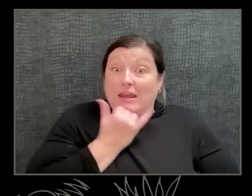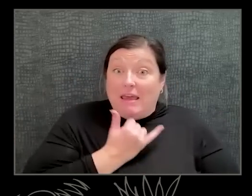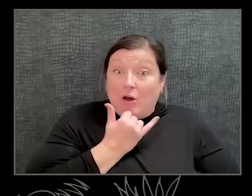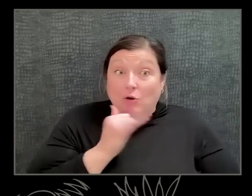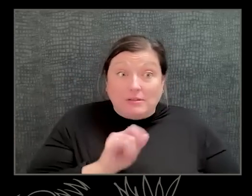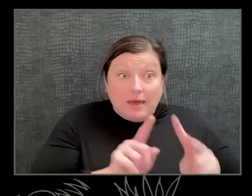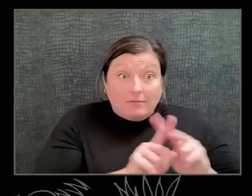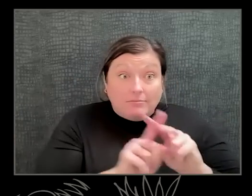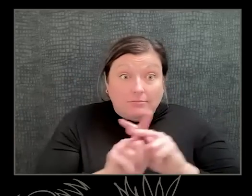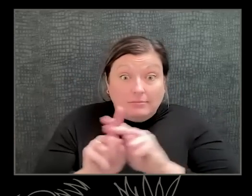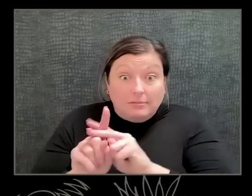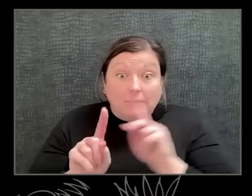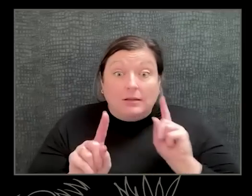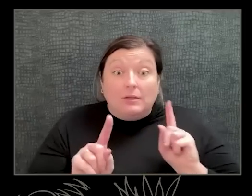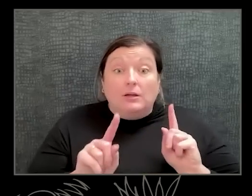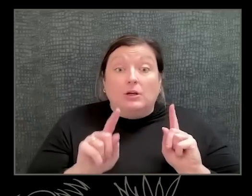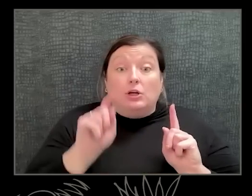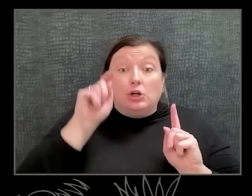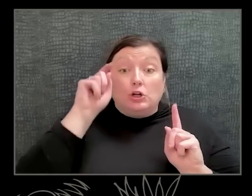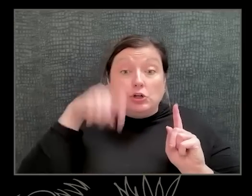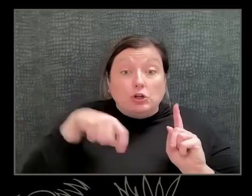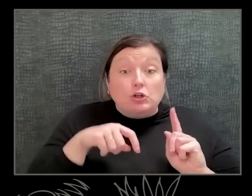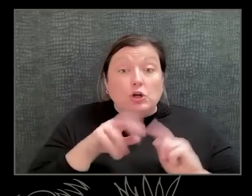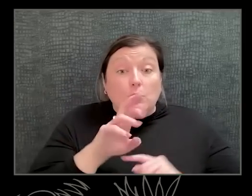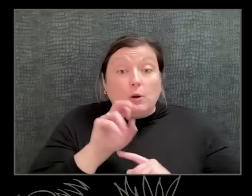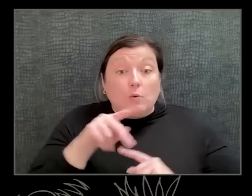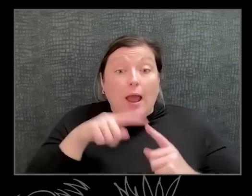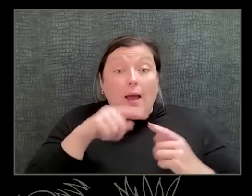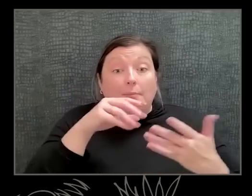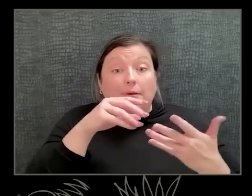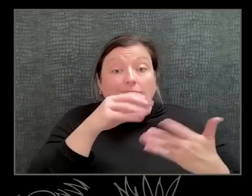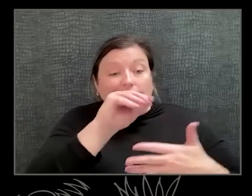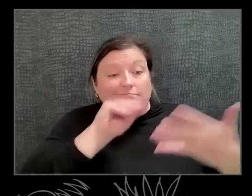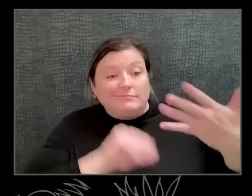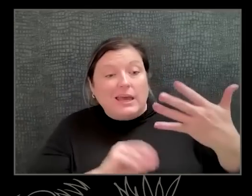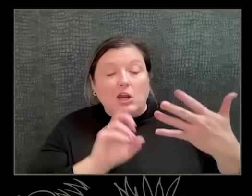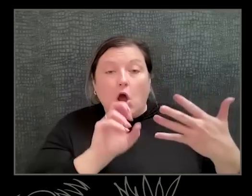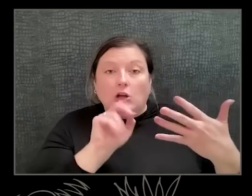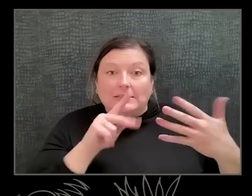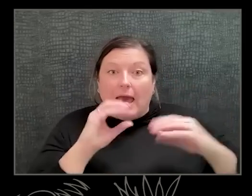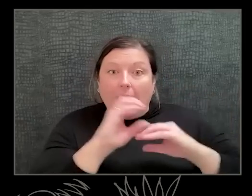the lower down the call stack in our own custom error and enrich it with data we know about?